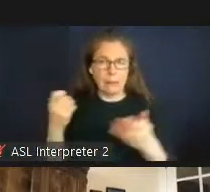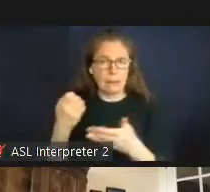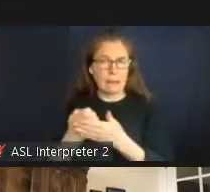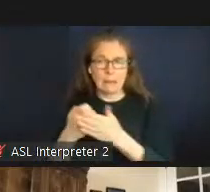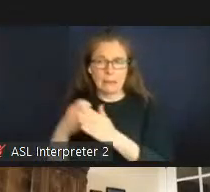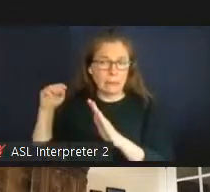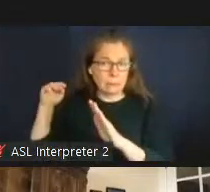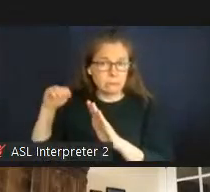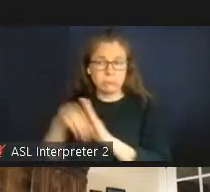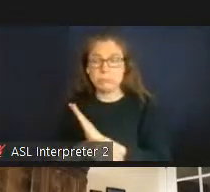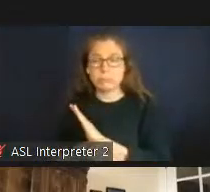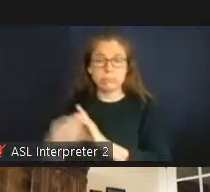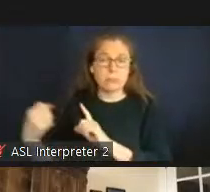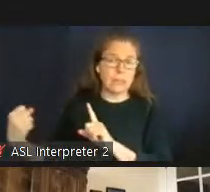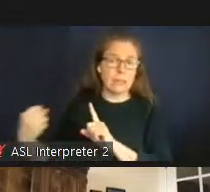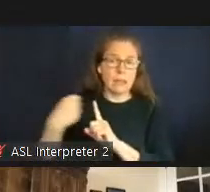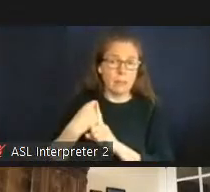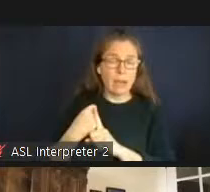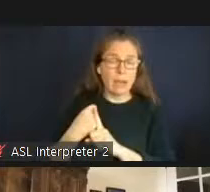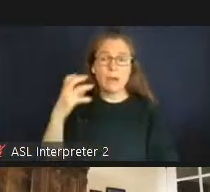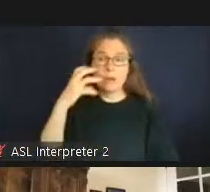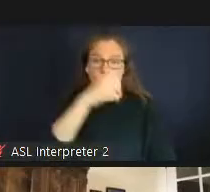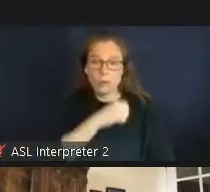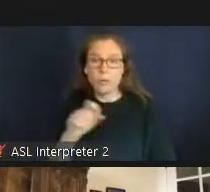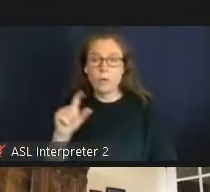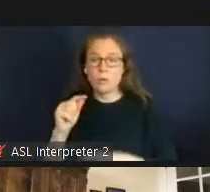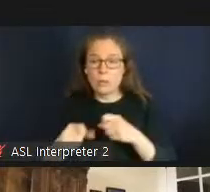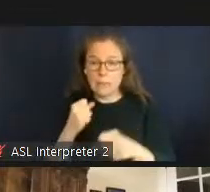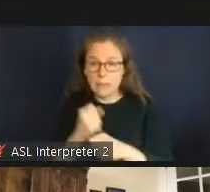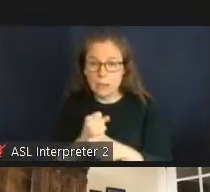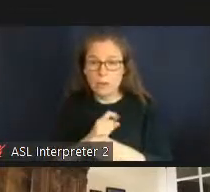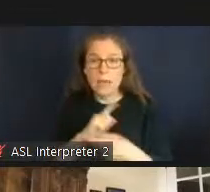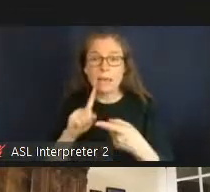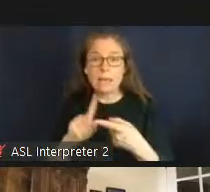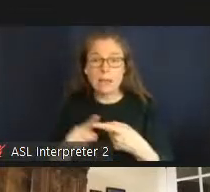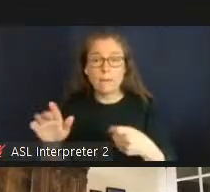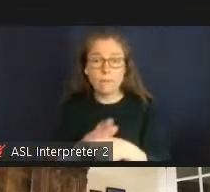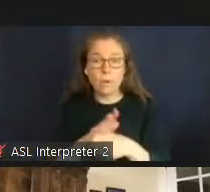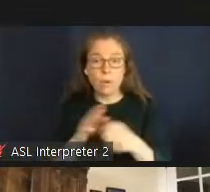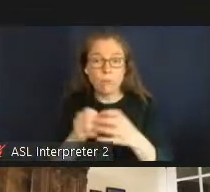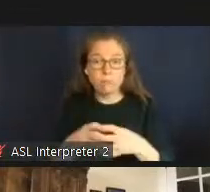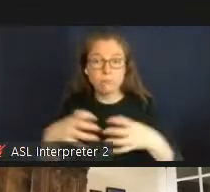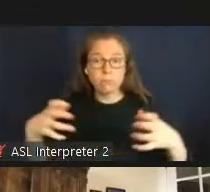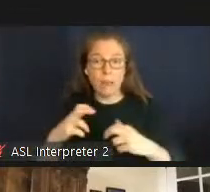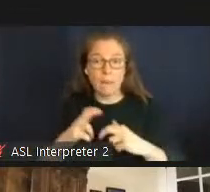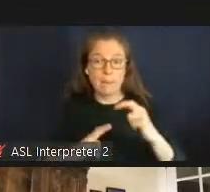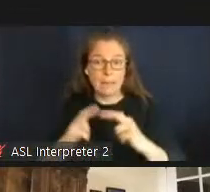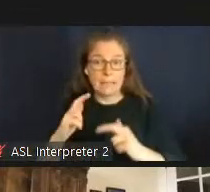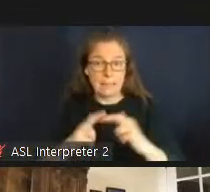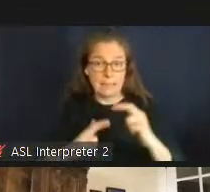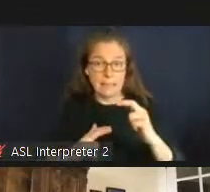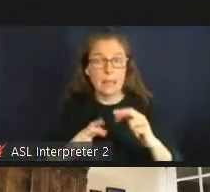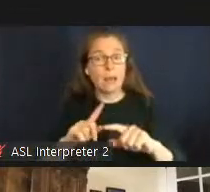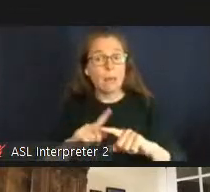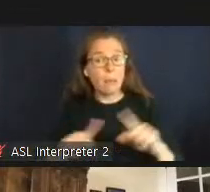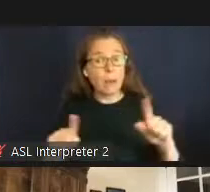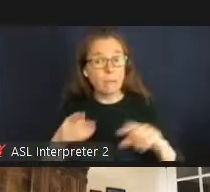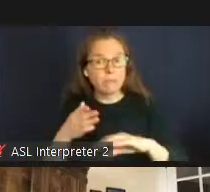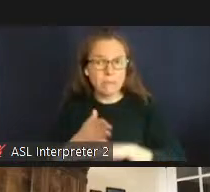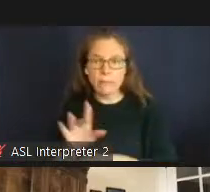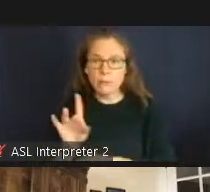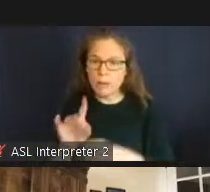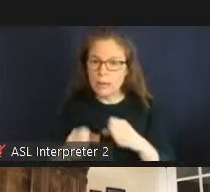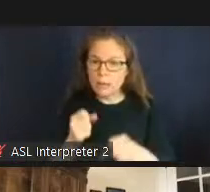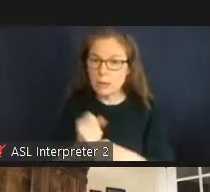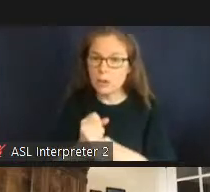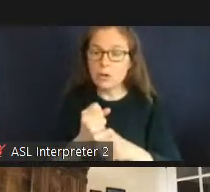assumed about 20 years to achieve the build-out of the community. However, after about 8 years, we are now